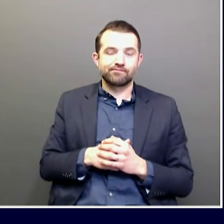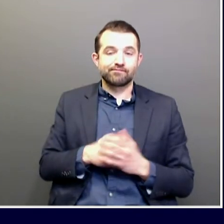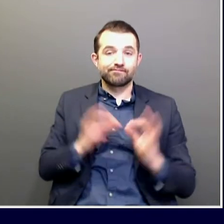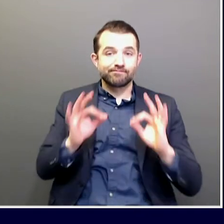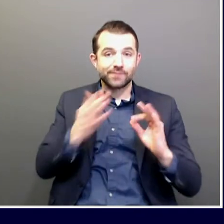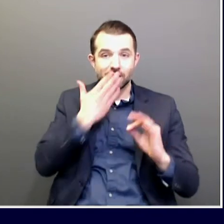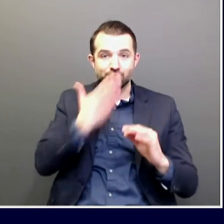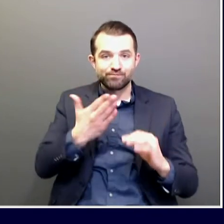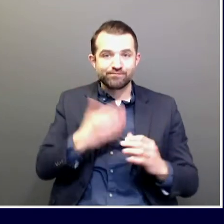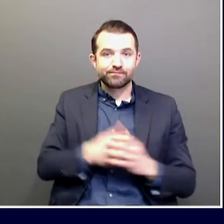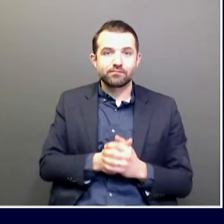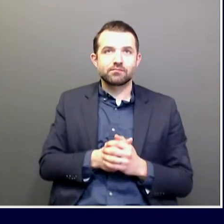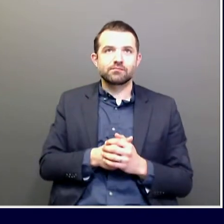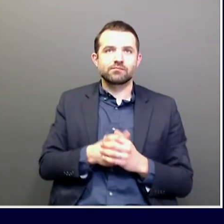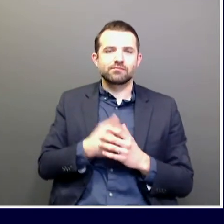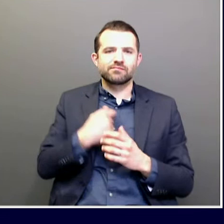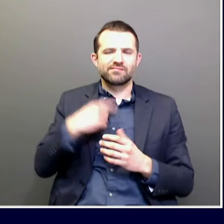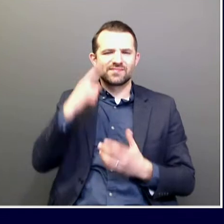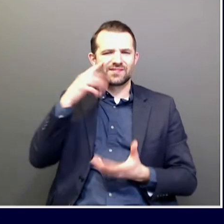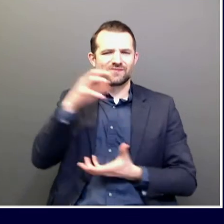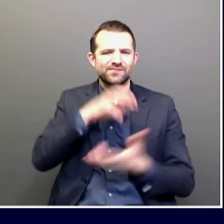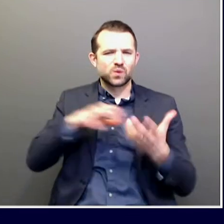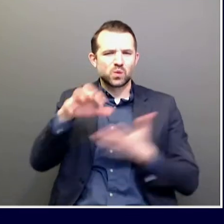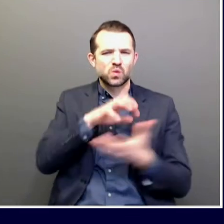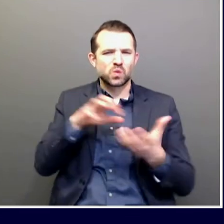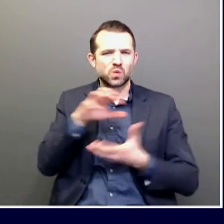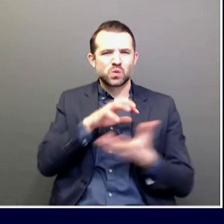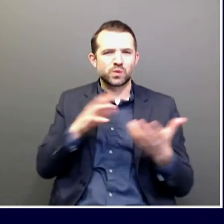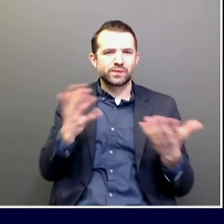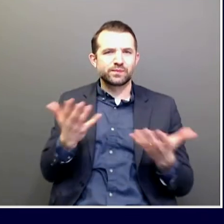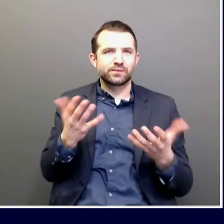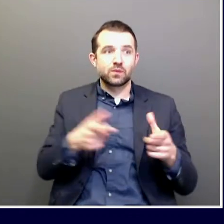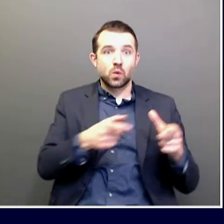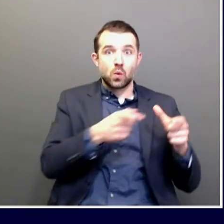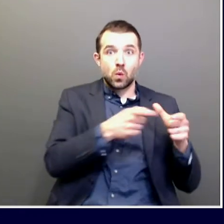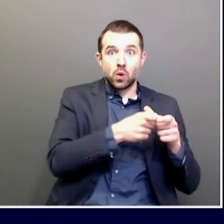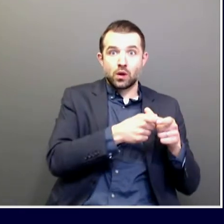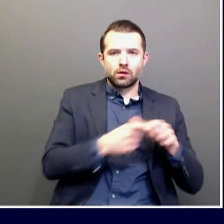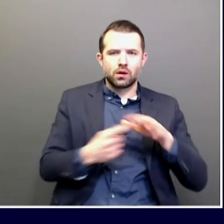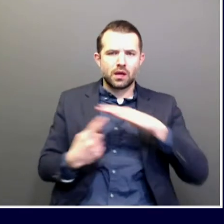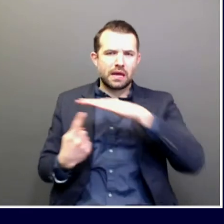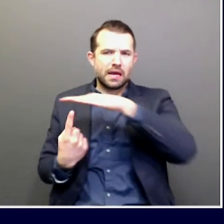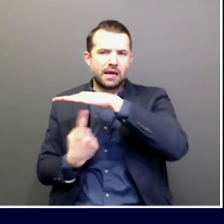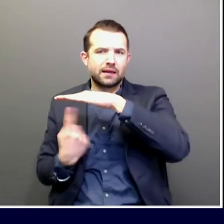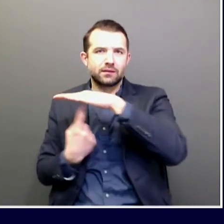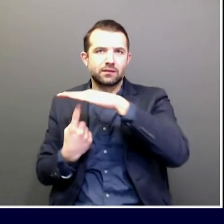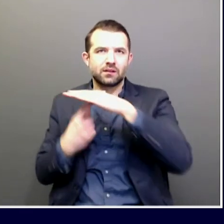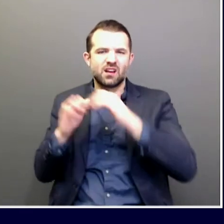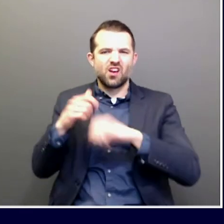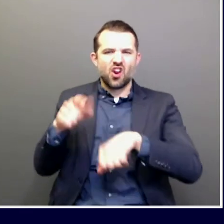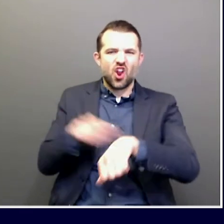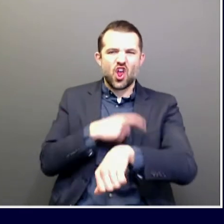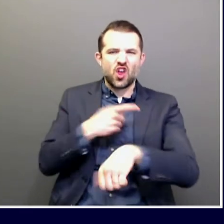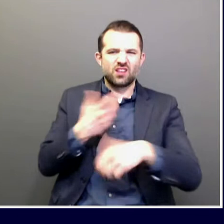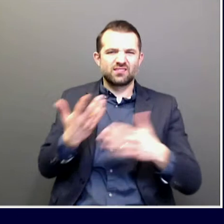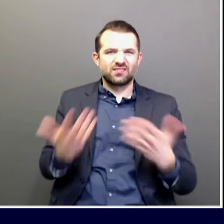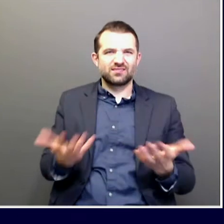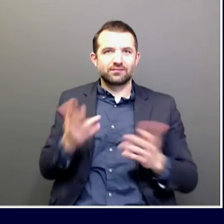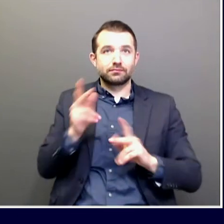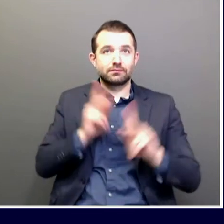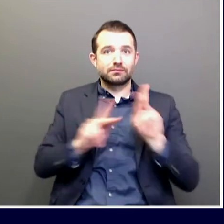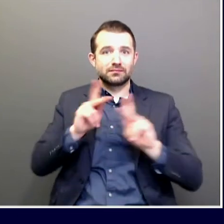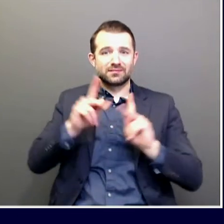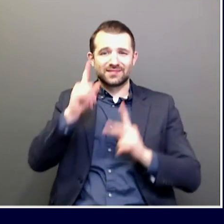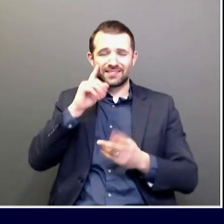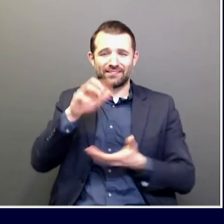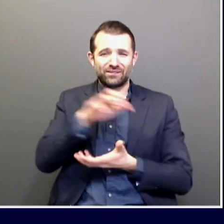after the fact from a doctor that if you're severely ill with COVID, the isolation time is 20 days. And I think they didn't realize